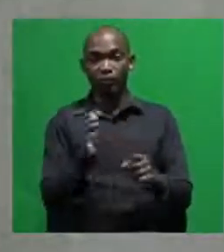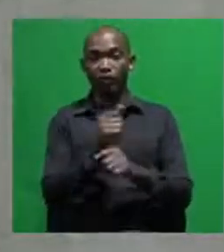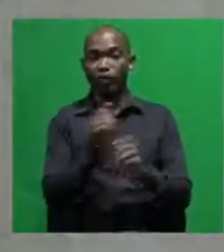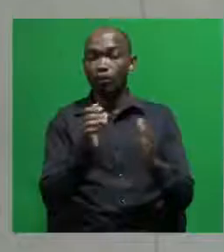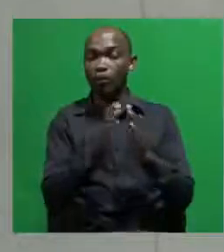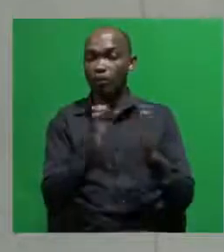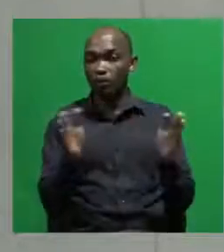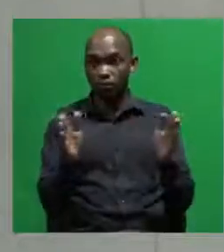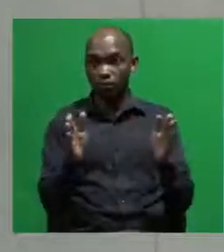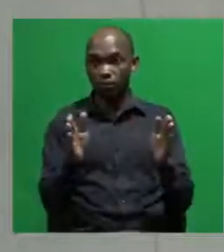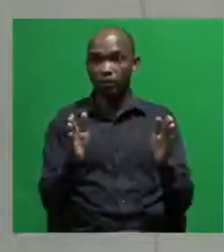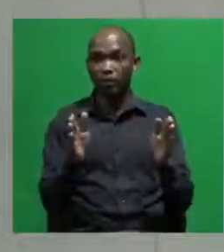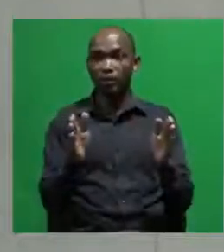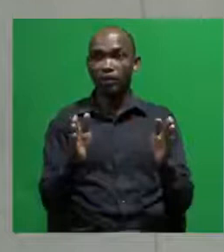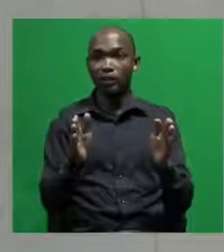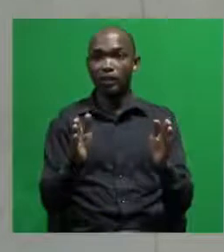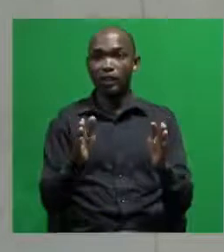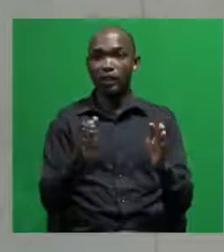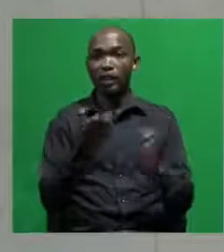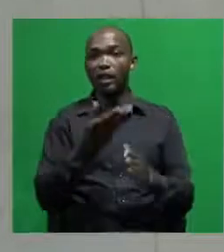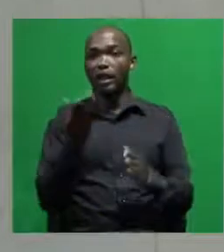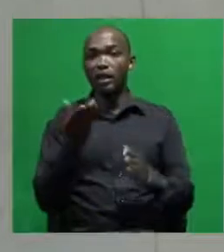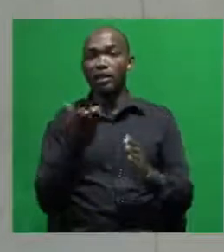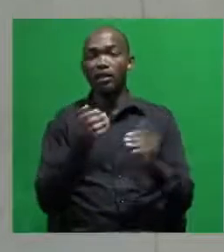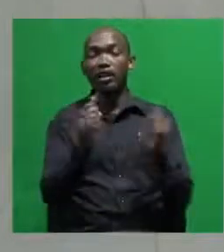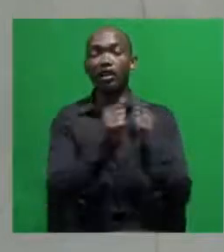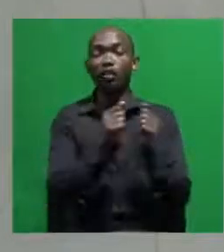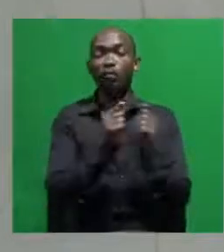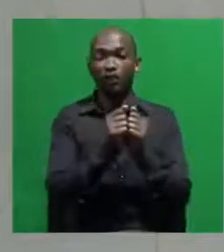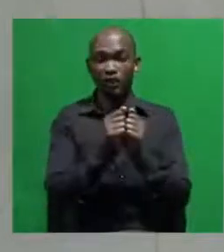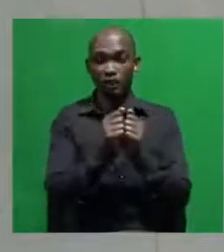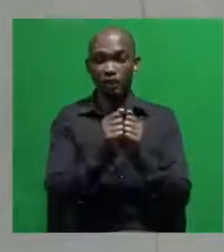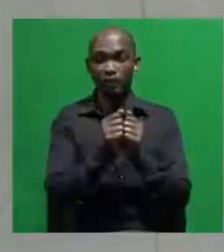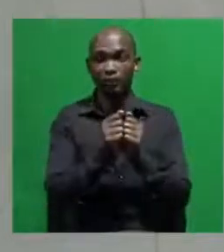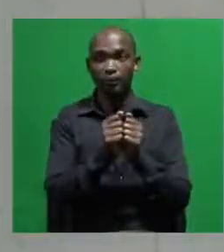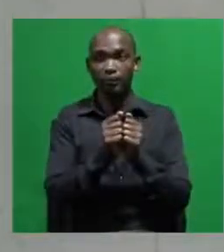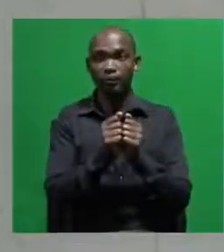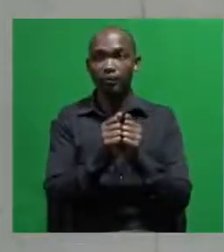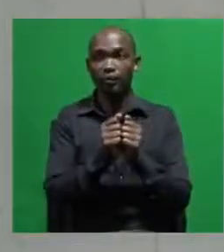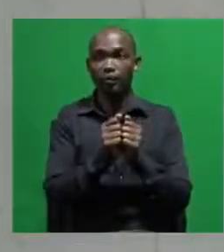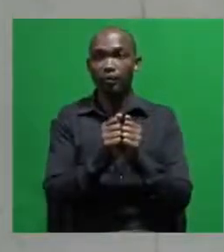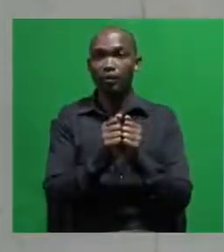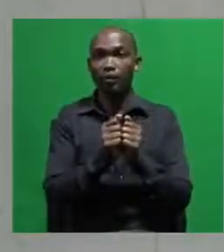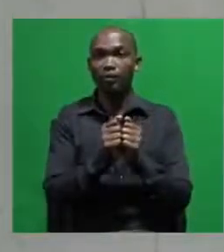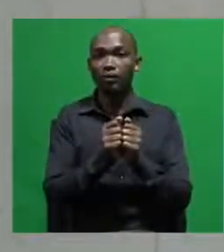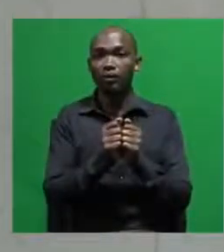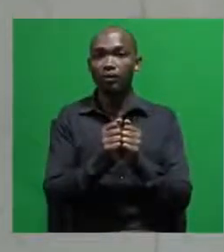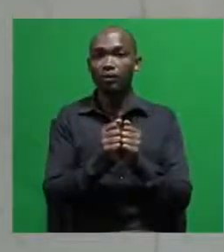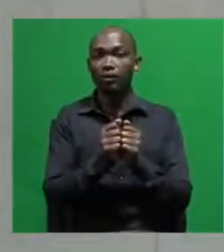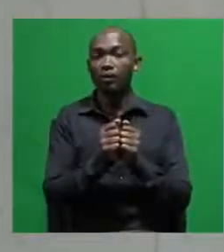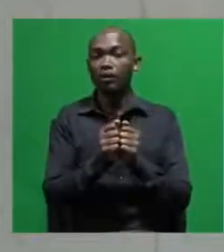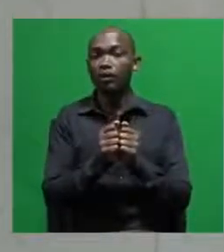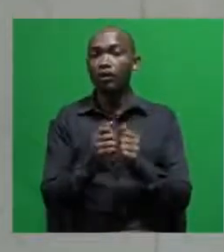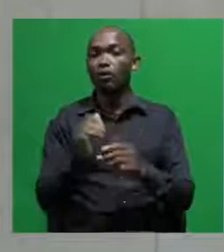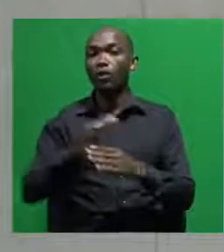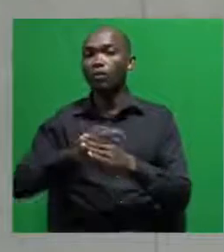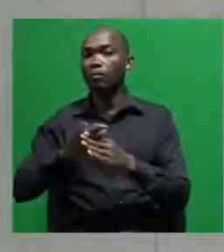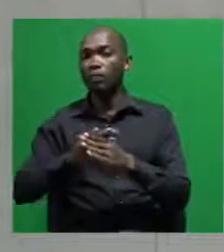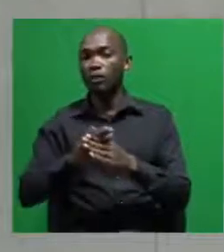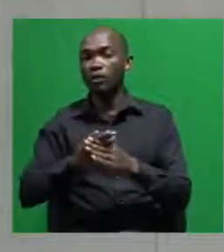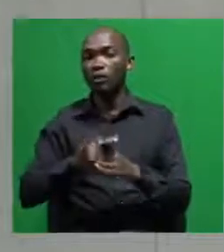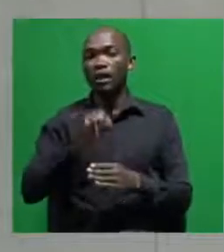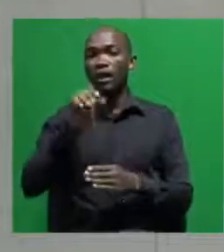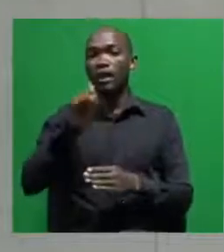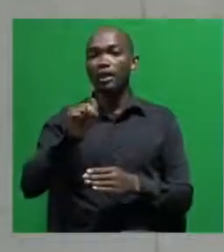Okay, so that is a simple definition of the term volume. If that is the case, then what about